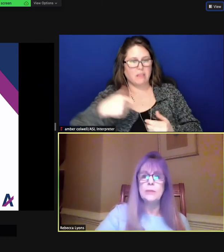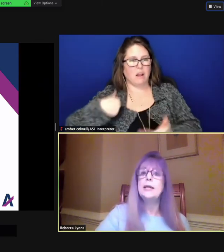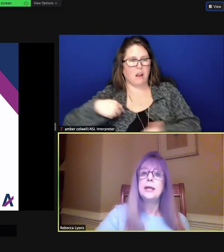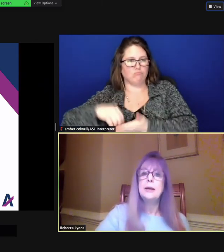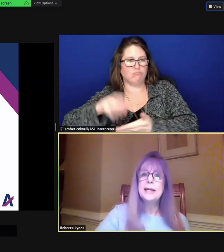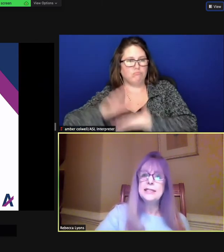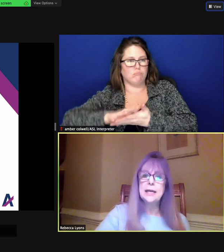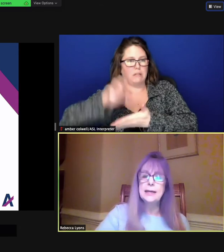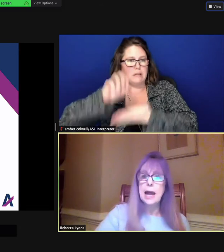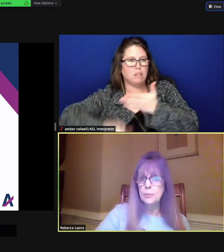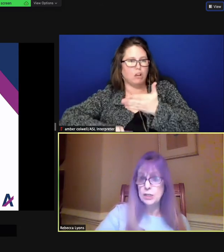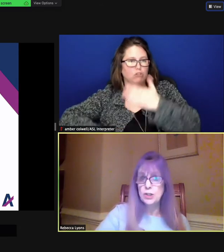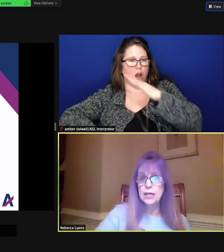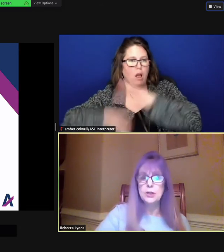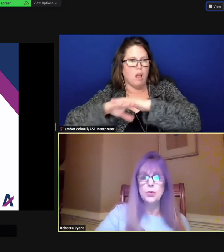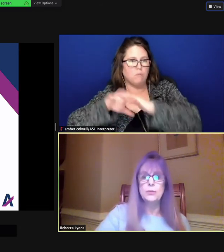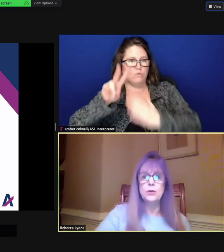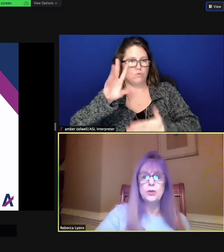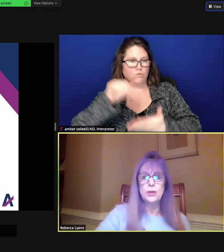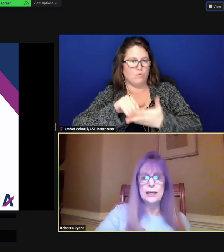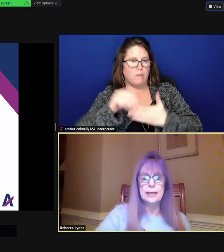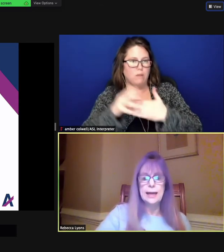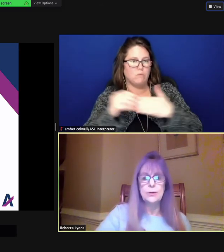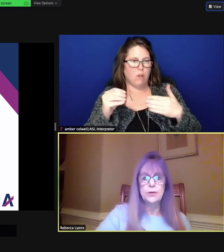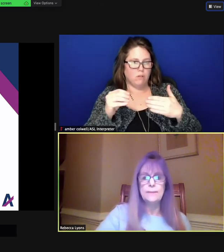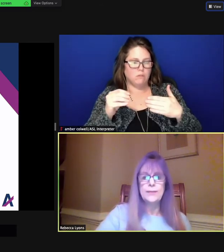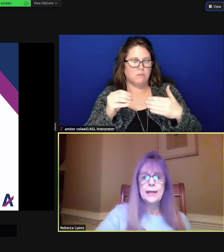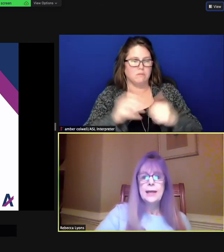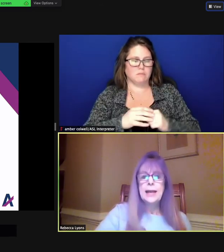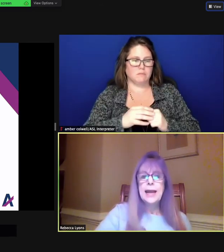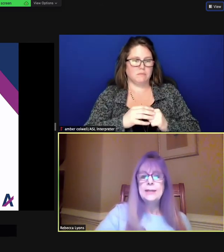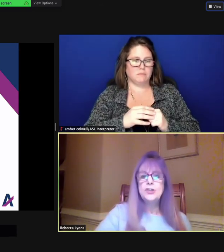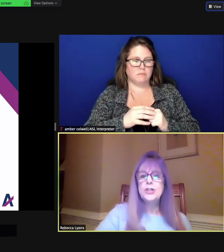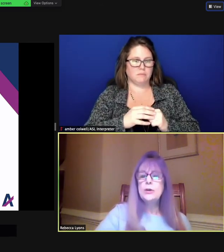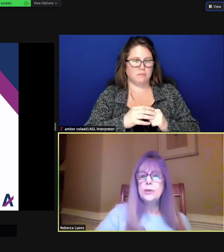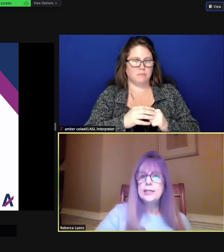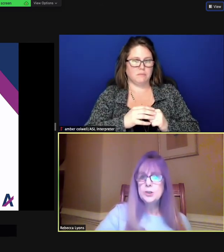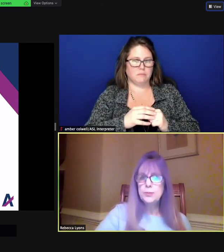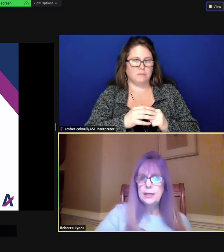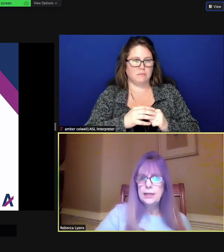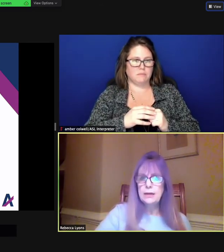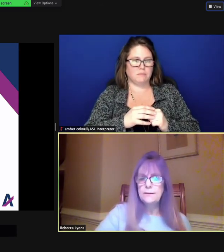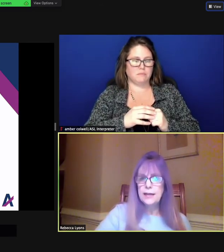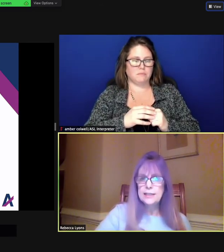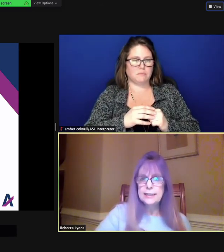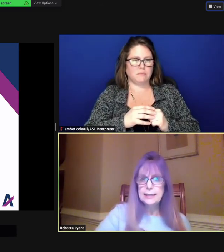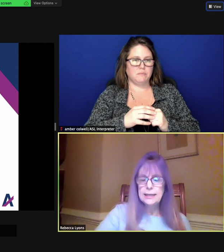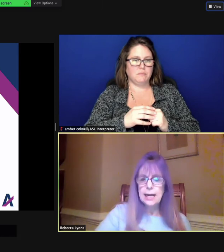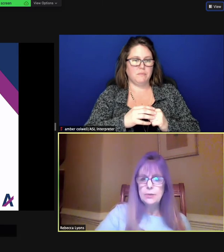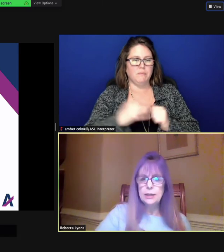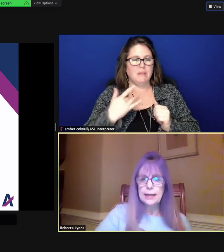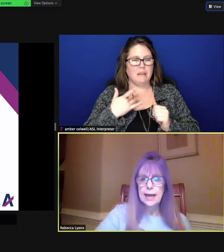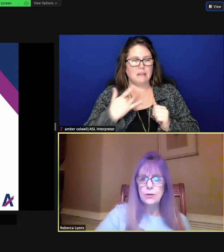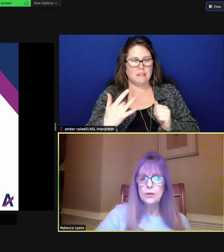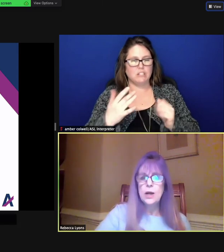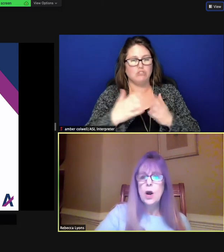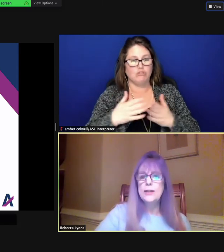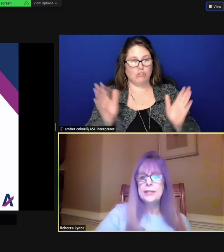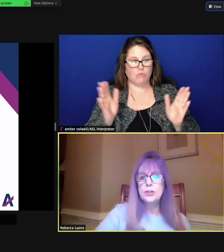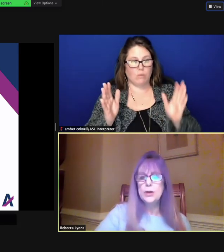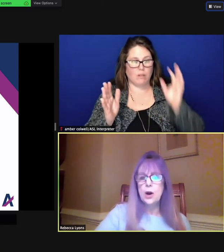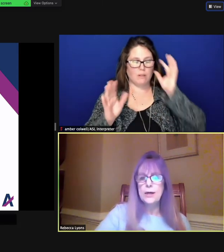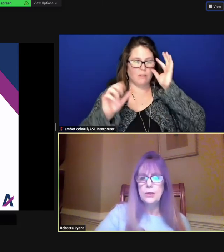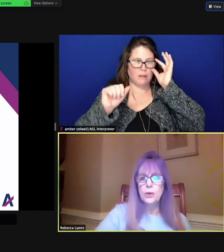$2,000 limit based on how much they contribute to the account. And generally speaking, funds in an ABLE account